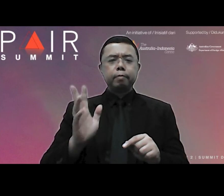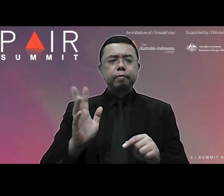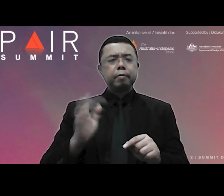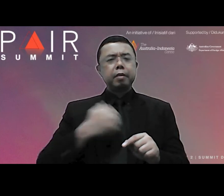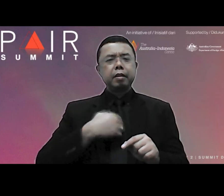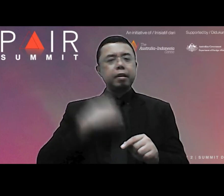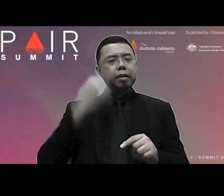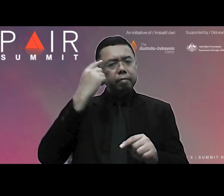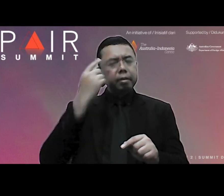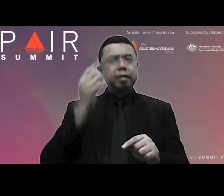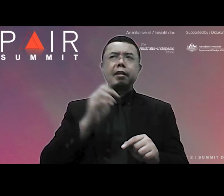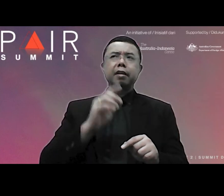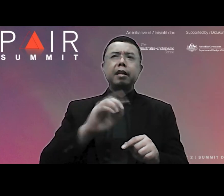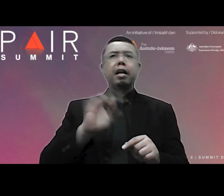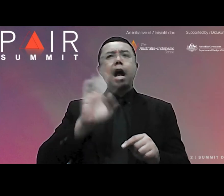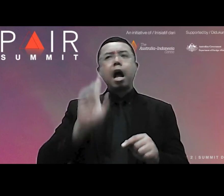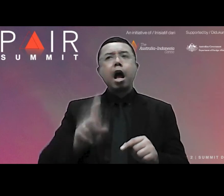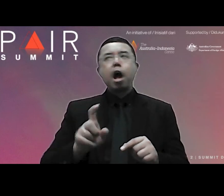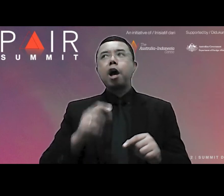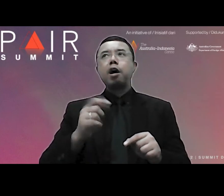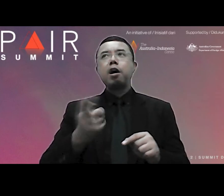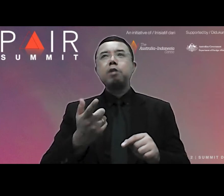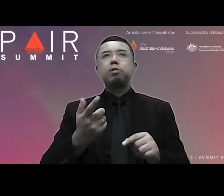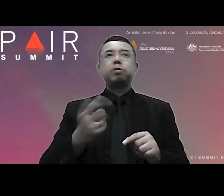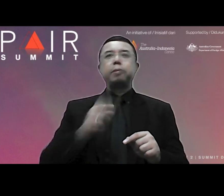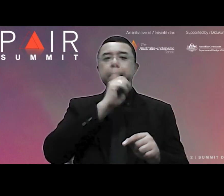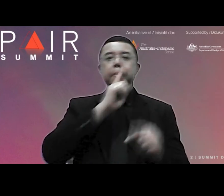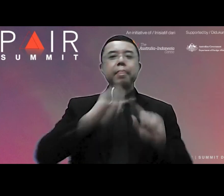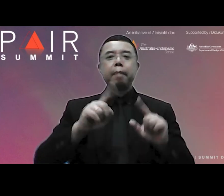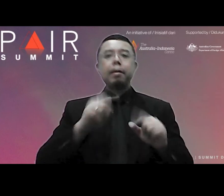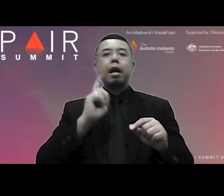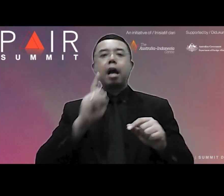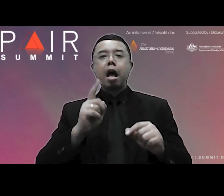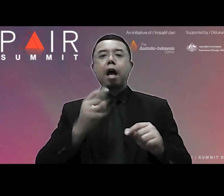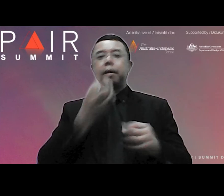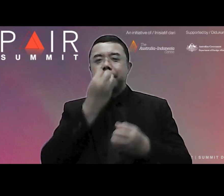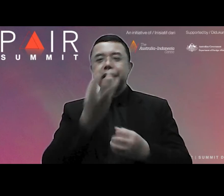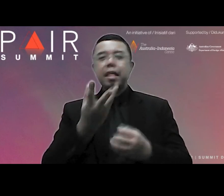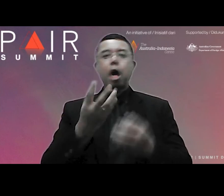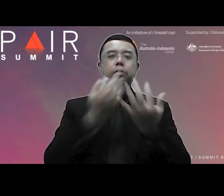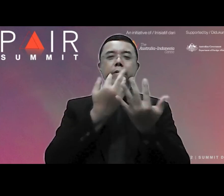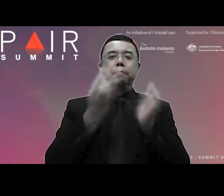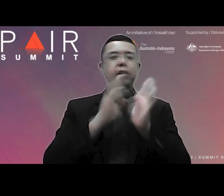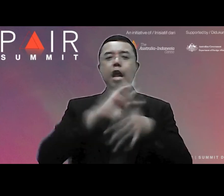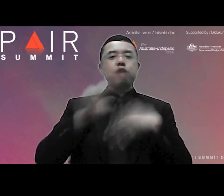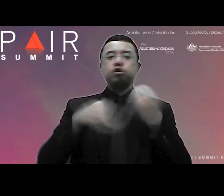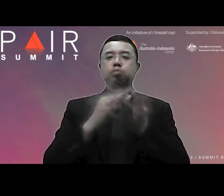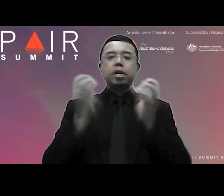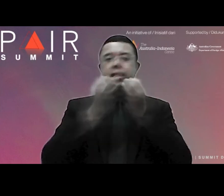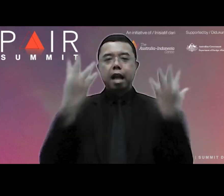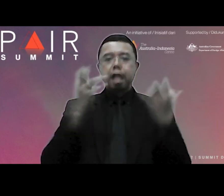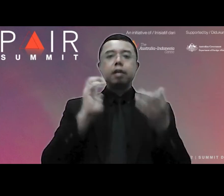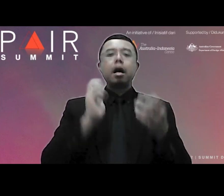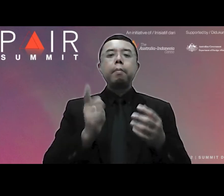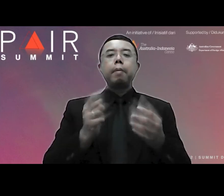communicated. People do believe the government experts, but they need to hear the full story, not